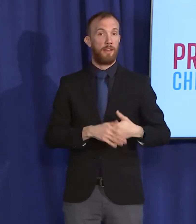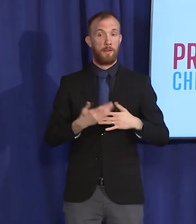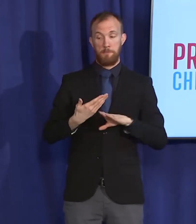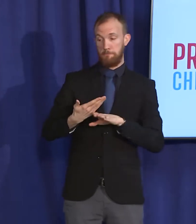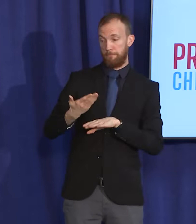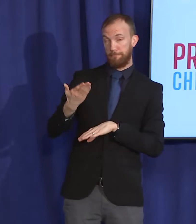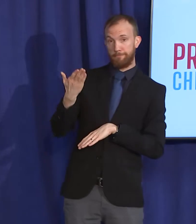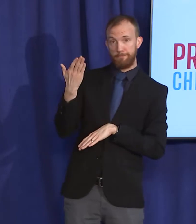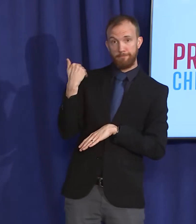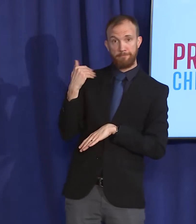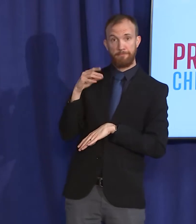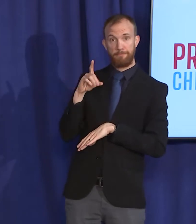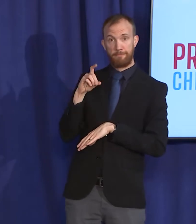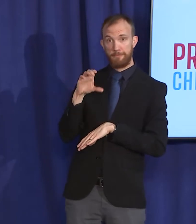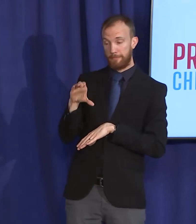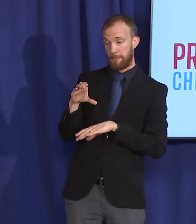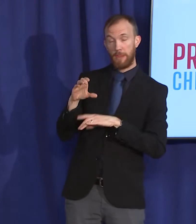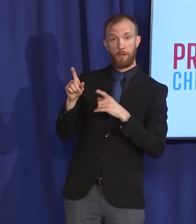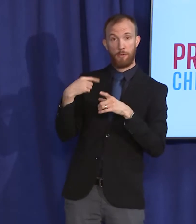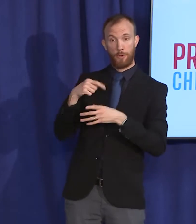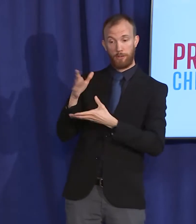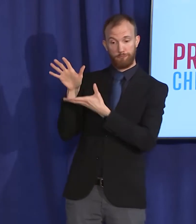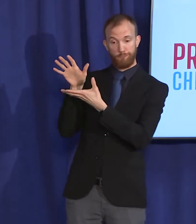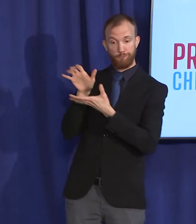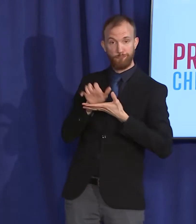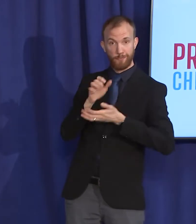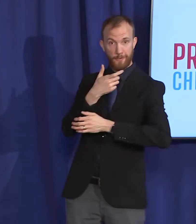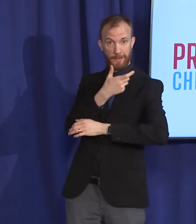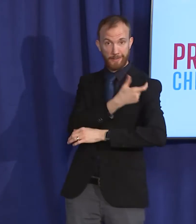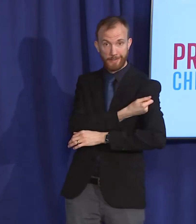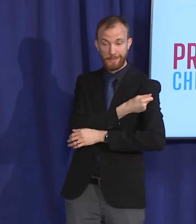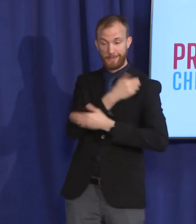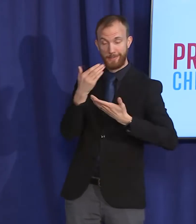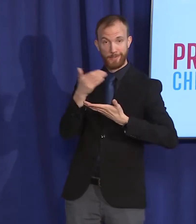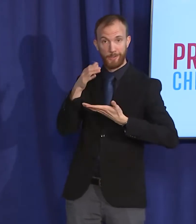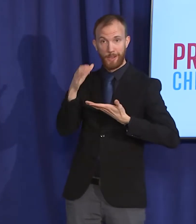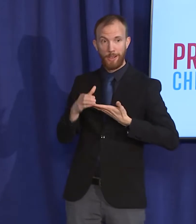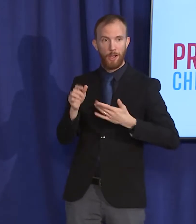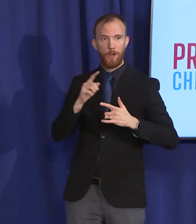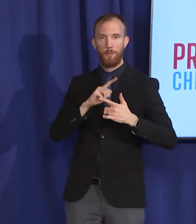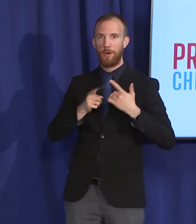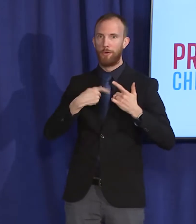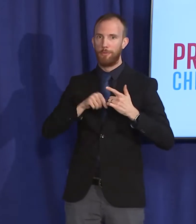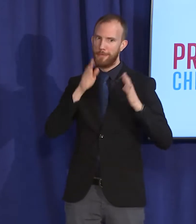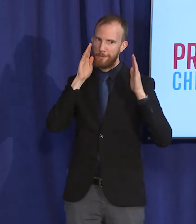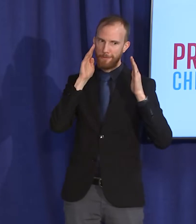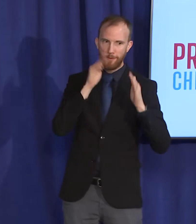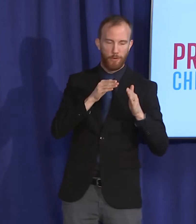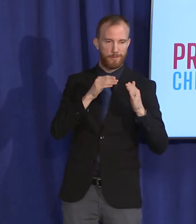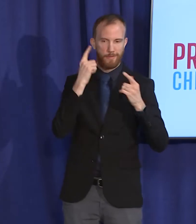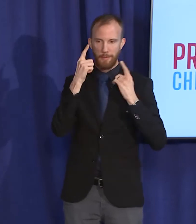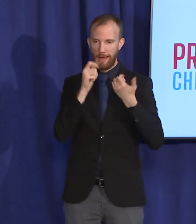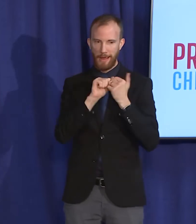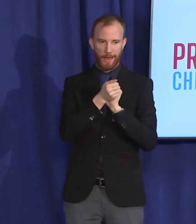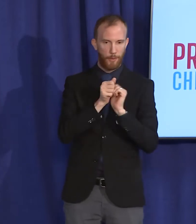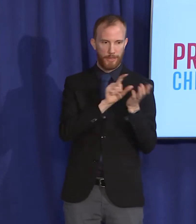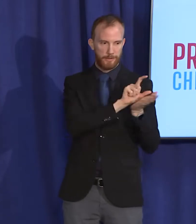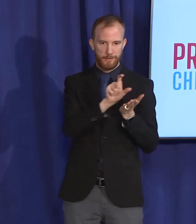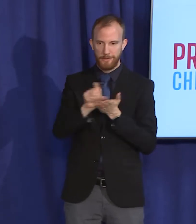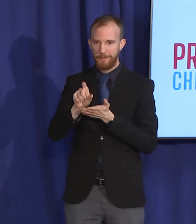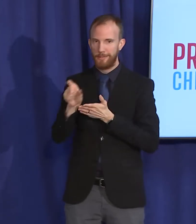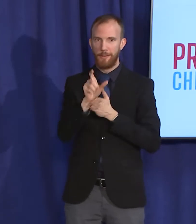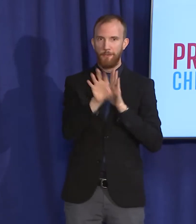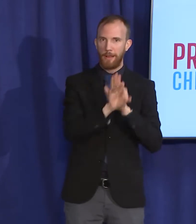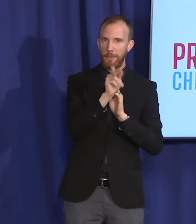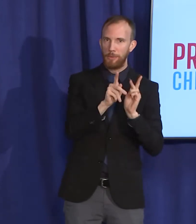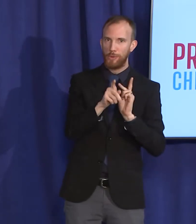vaccines to Chicago back in December, we've been intentional about getting them to residents who need them most, rolling out initiatives